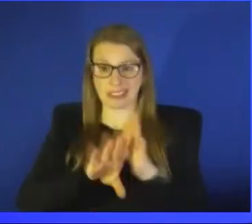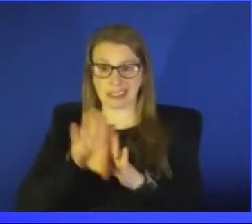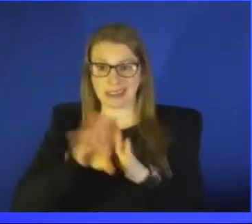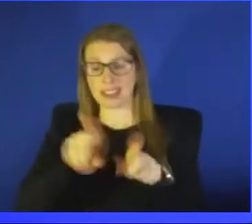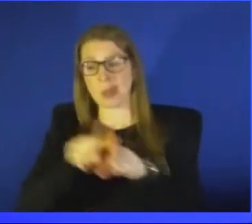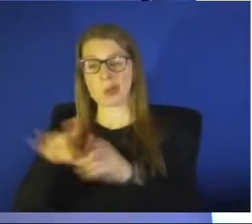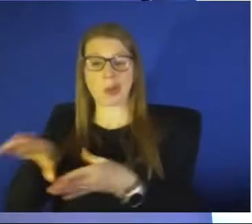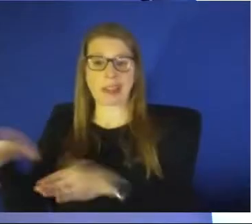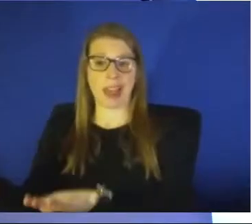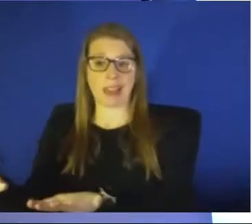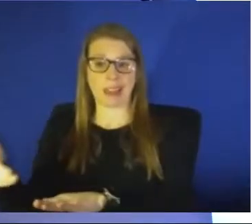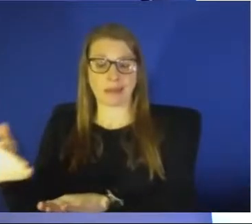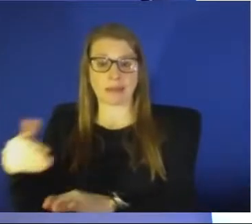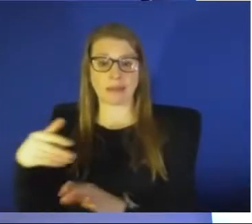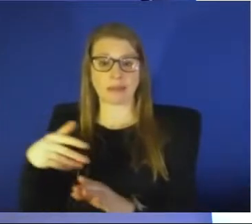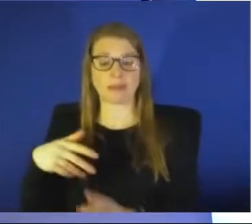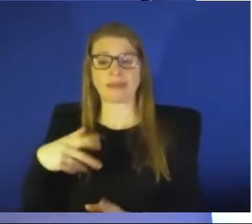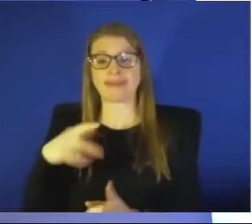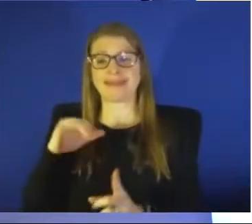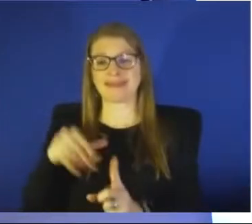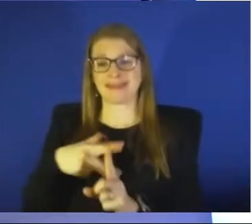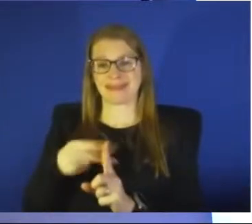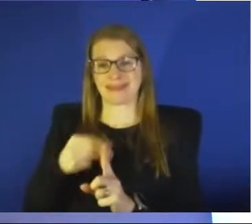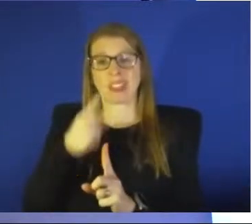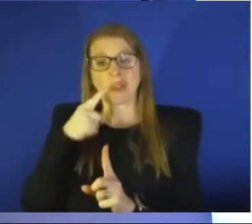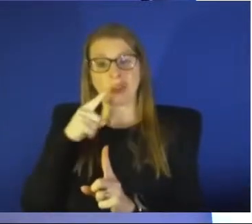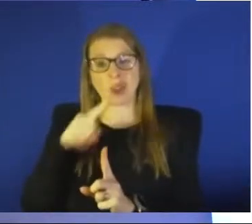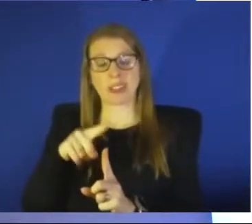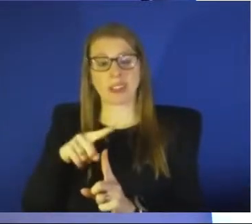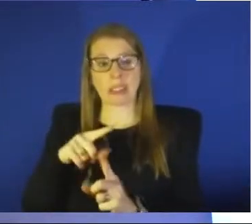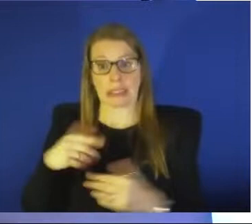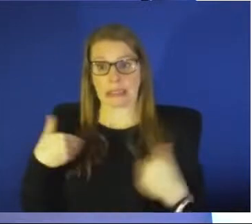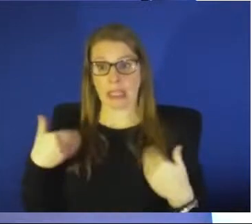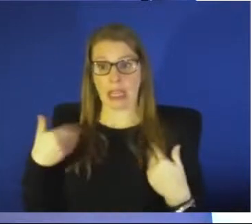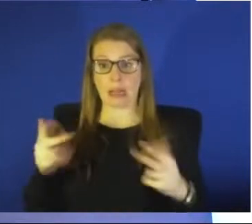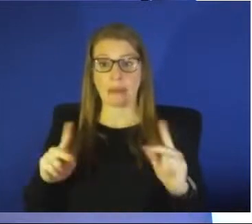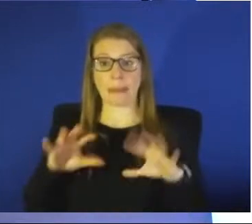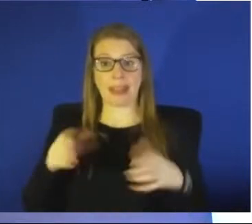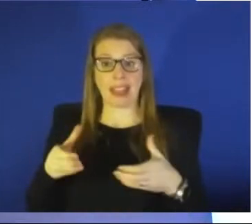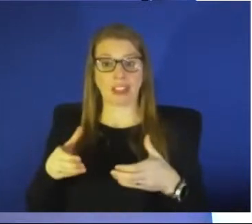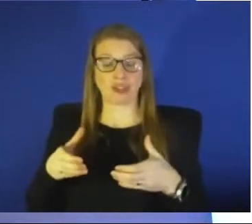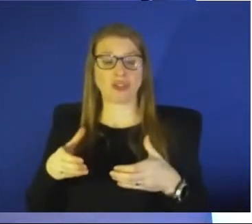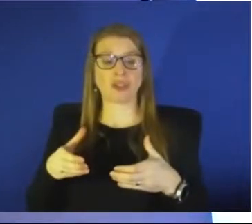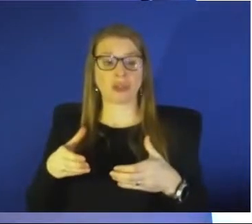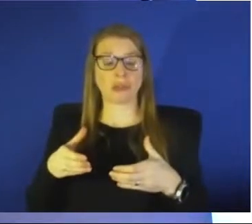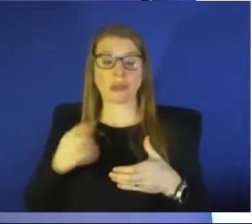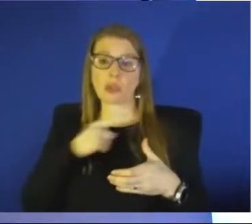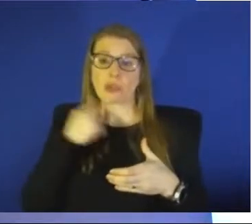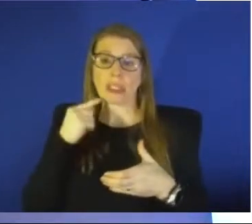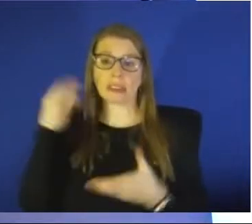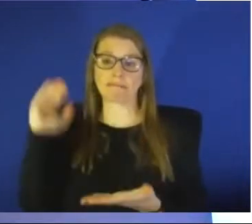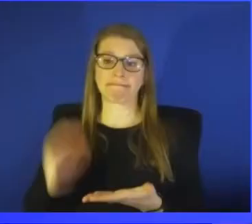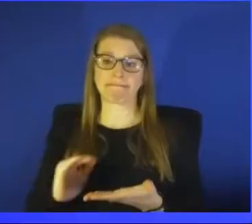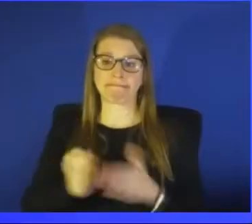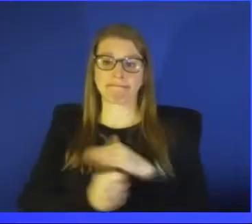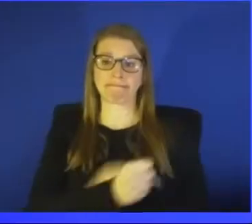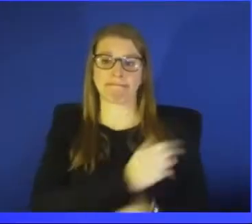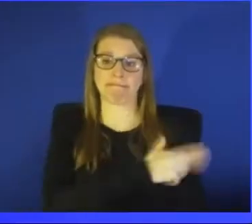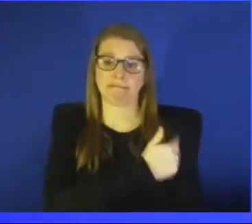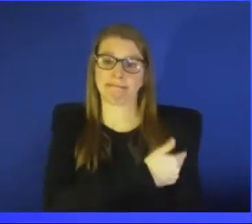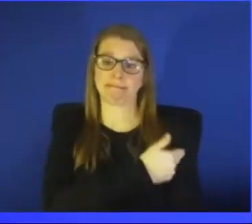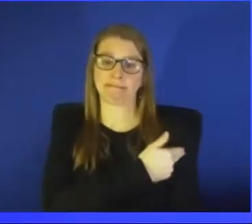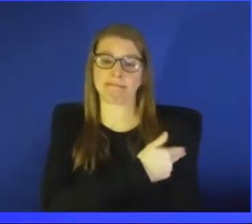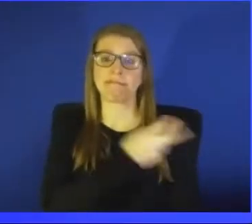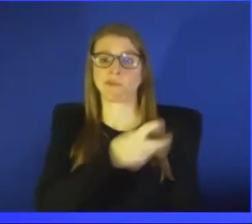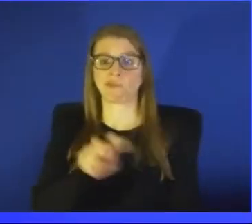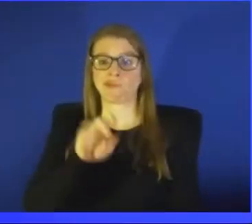I think the other thing you have to consider is that those younger populations are less at risk of going to the hospital, Right. of going to the ICU